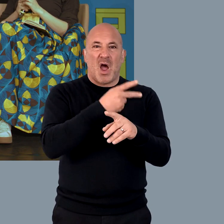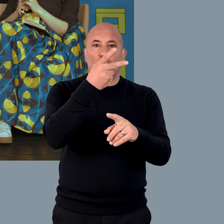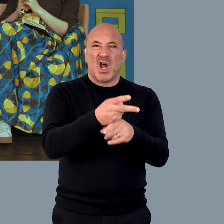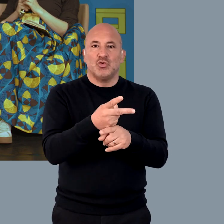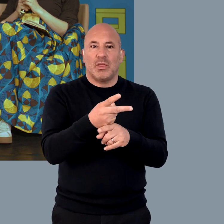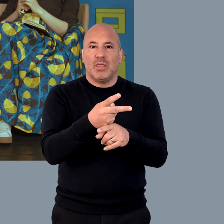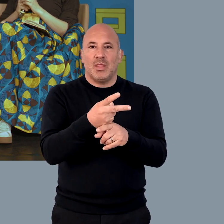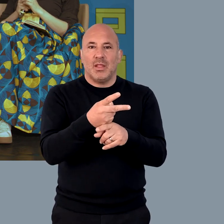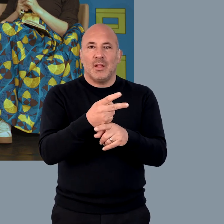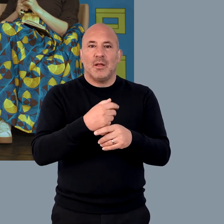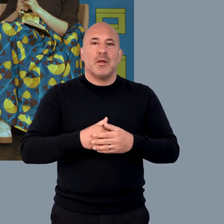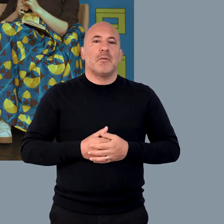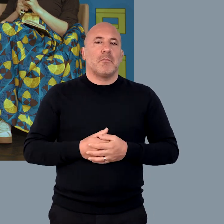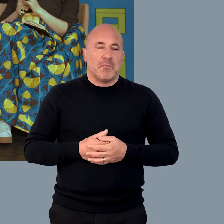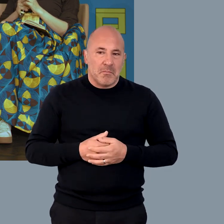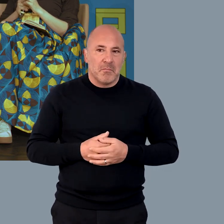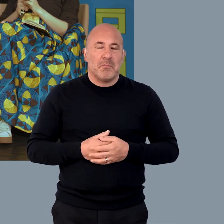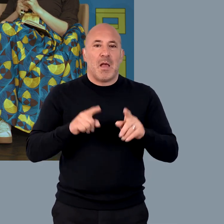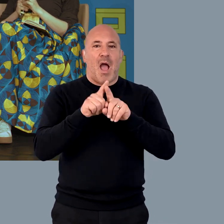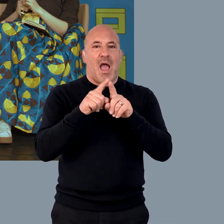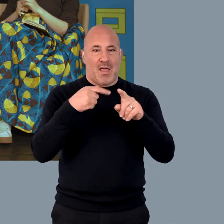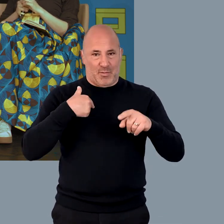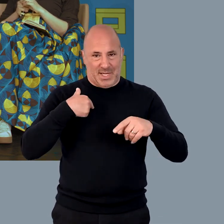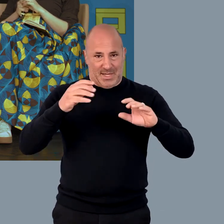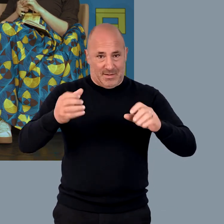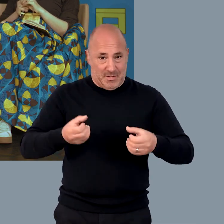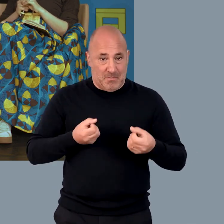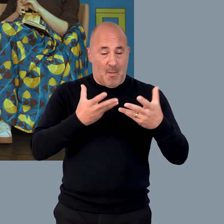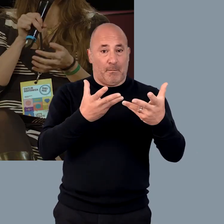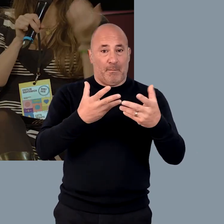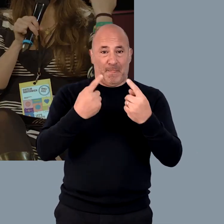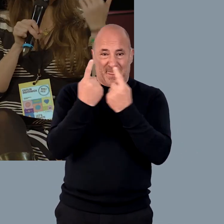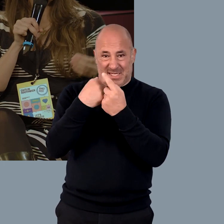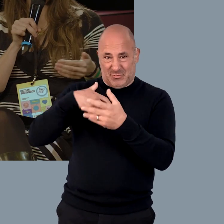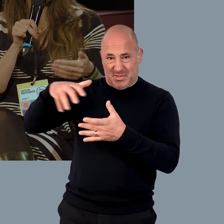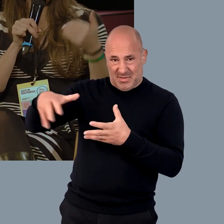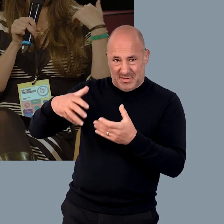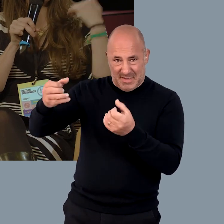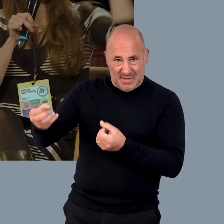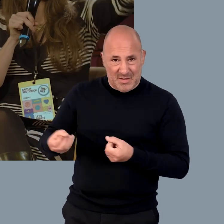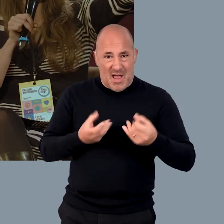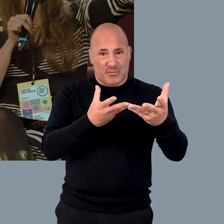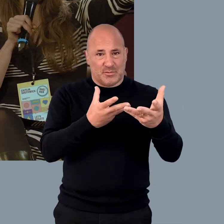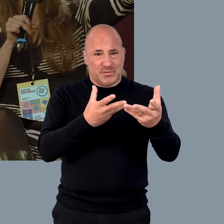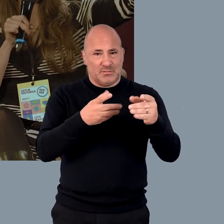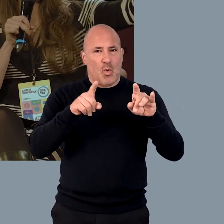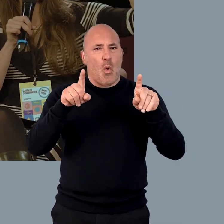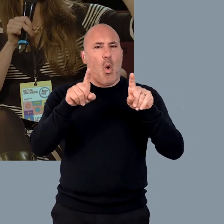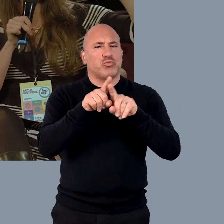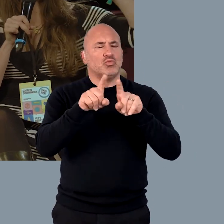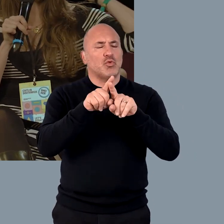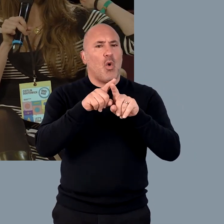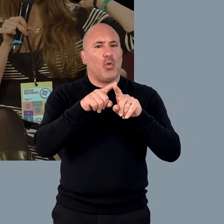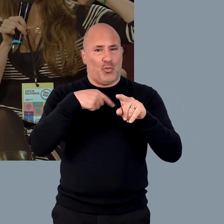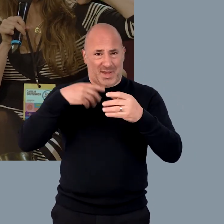expressly applicable to the cultural sector, is actually the idea of regeneration. So we can think about our output in terms